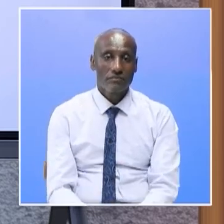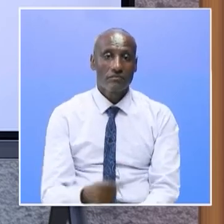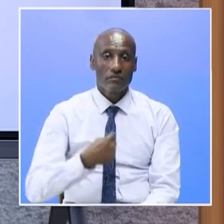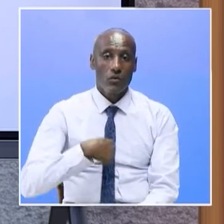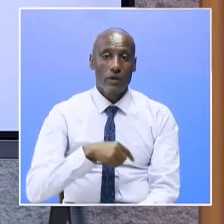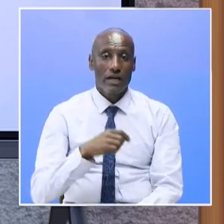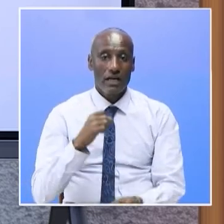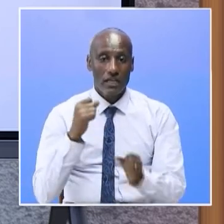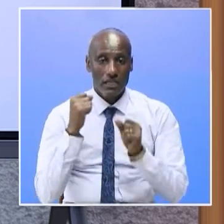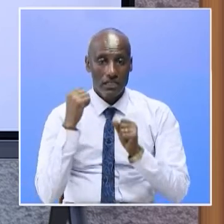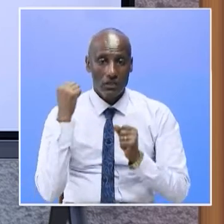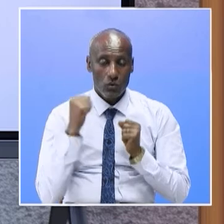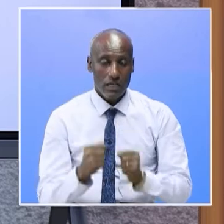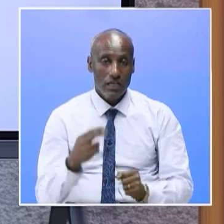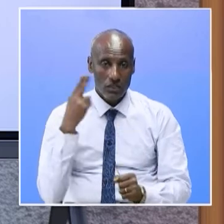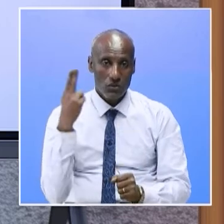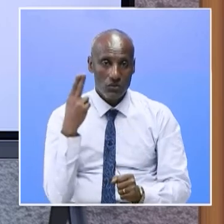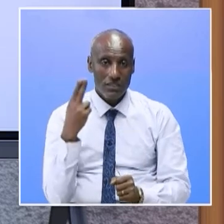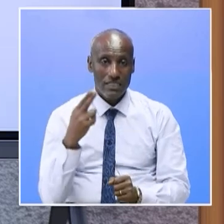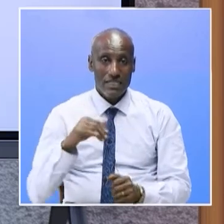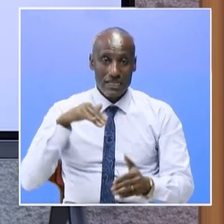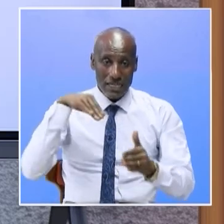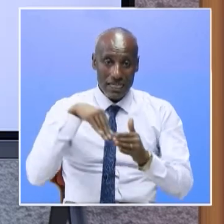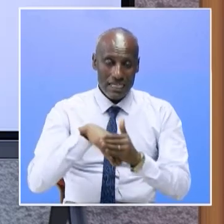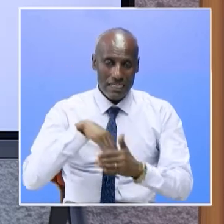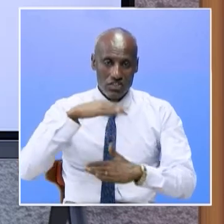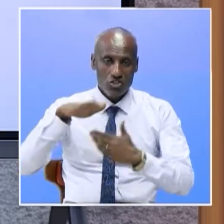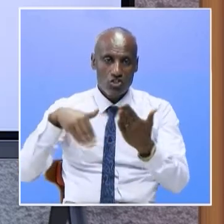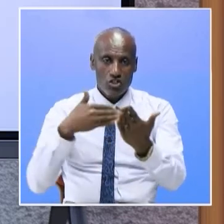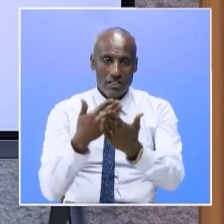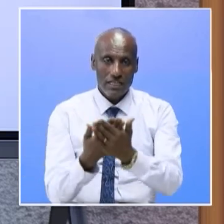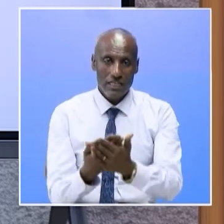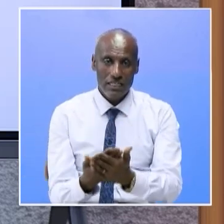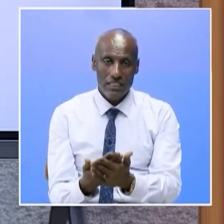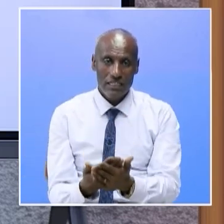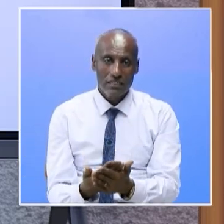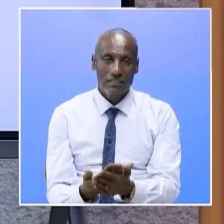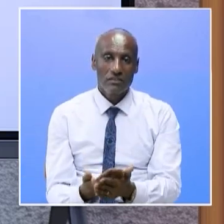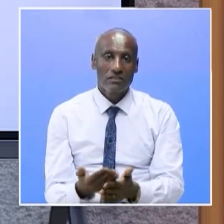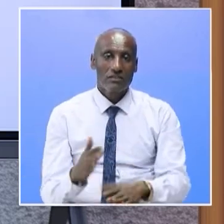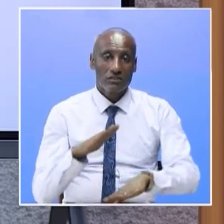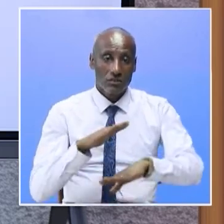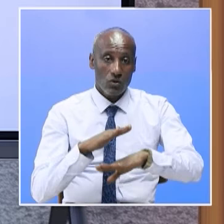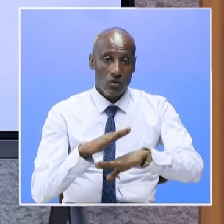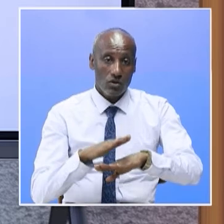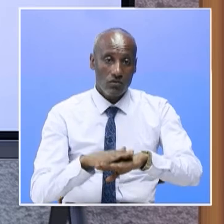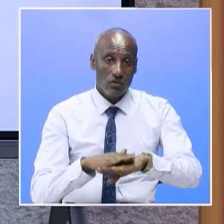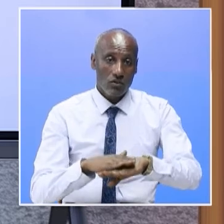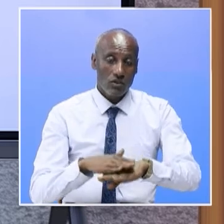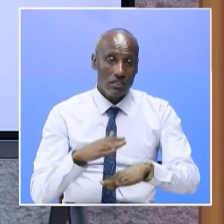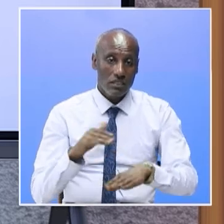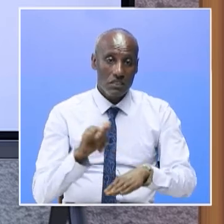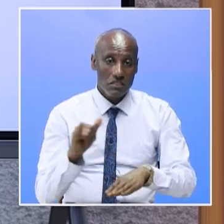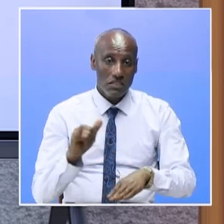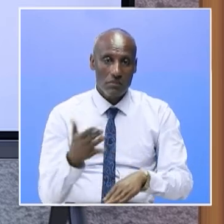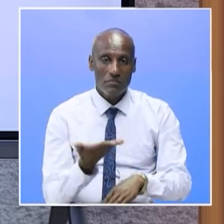in as a general, at a specific, and also we can use also on the same thing.